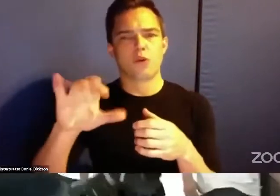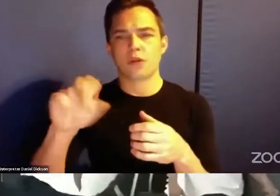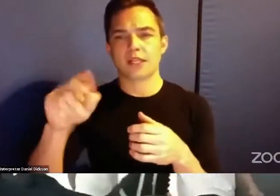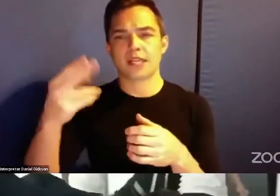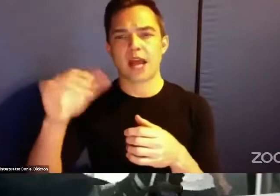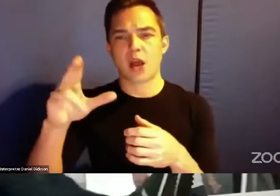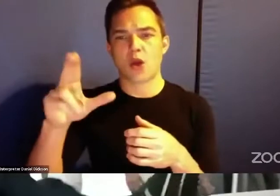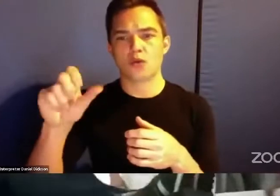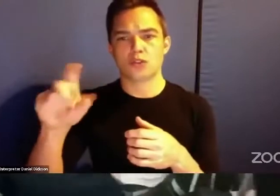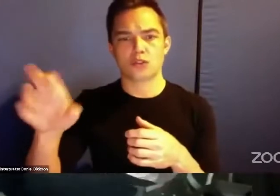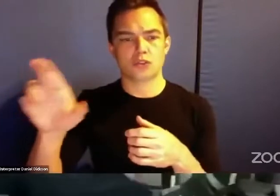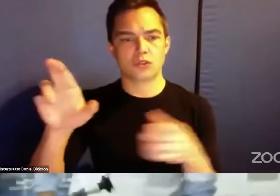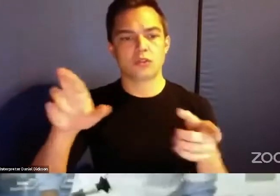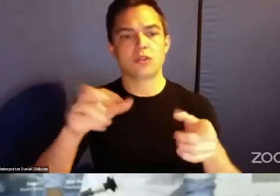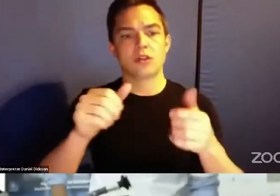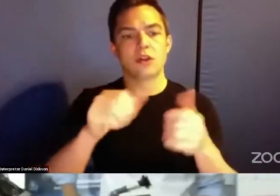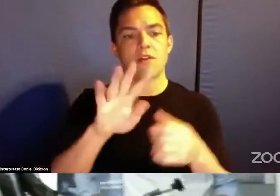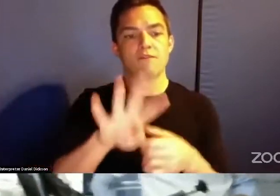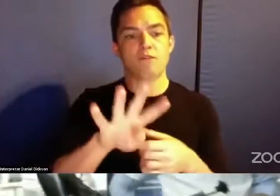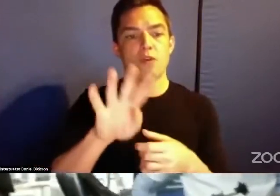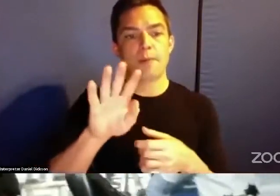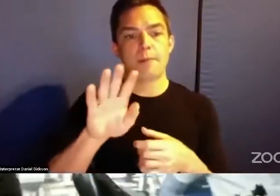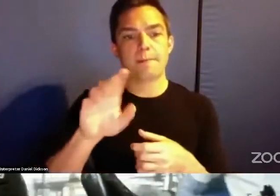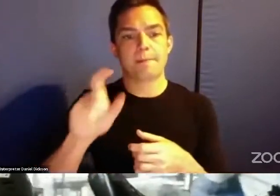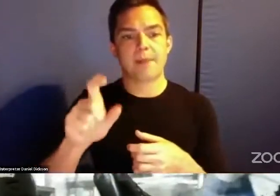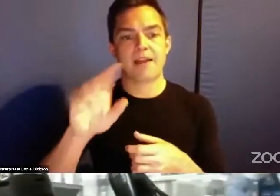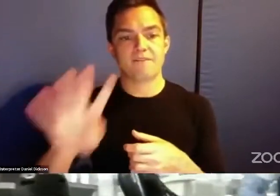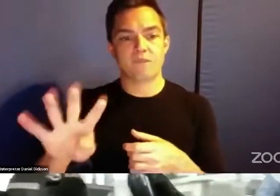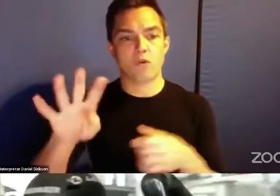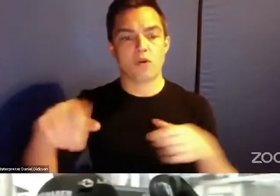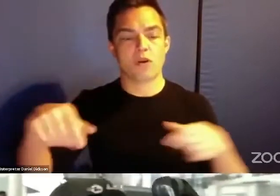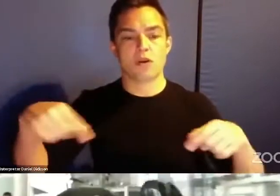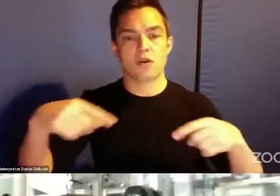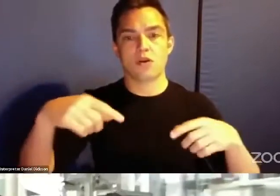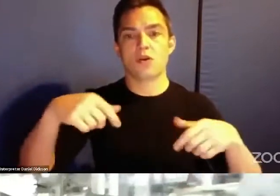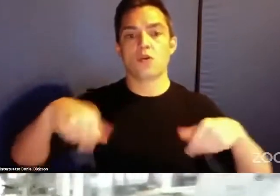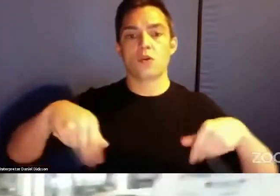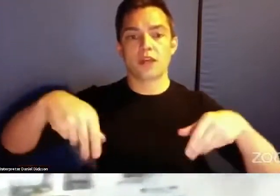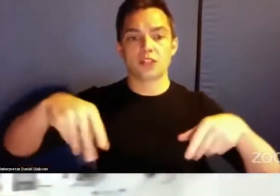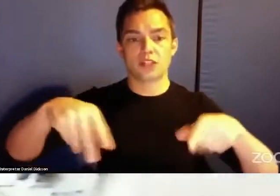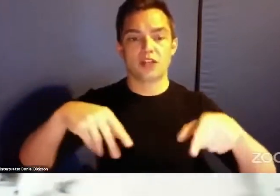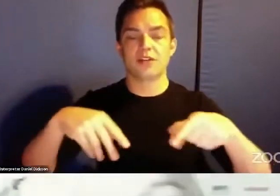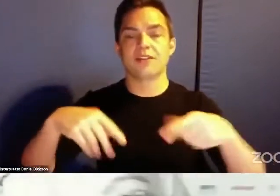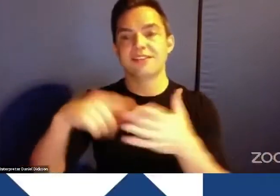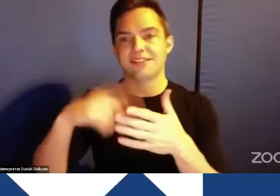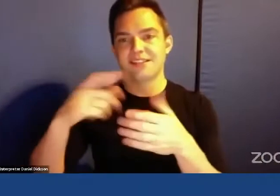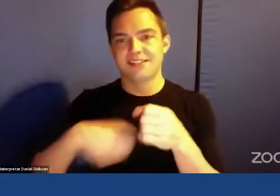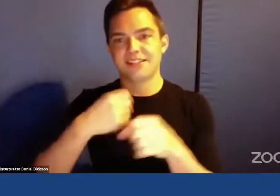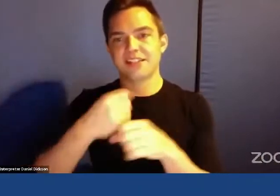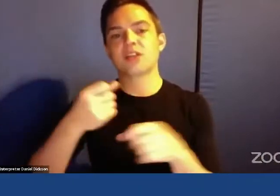4x4 wheelchair, Team Mobility will no doubt be aiming high again today.